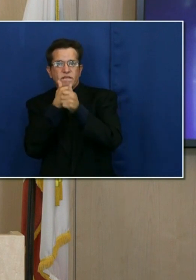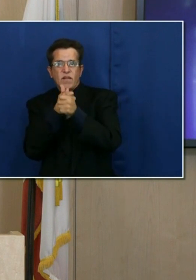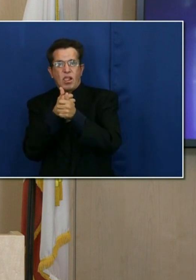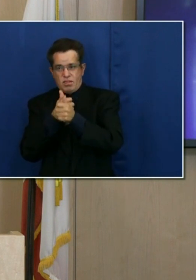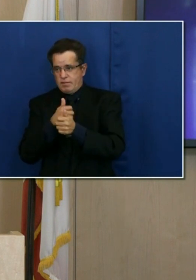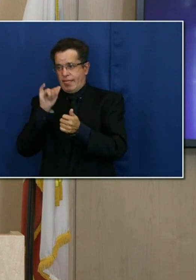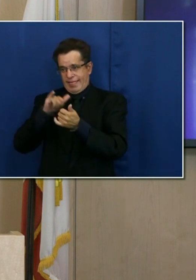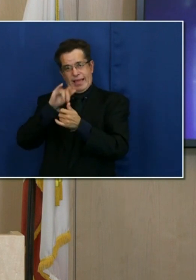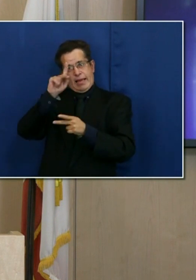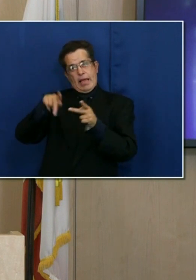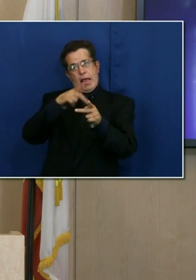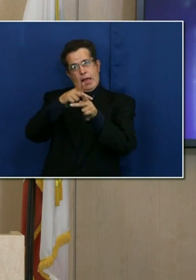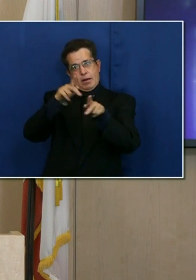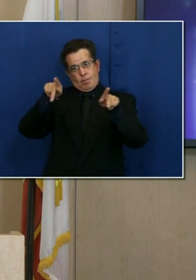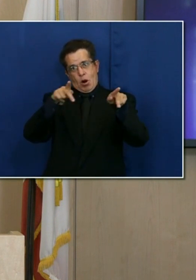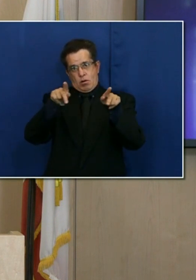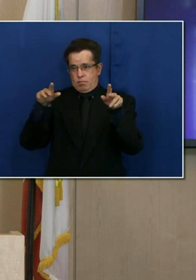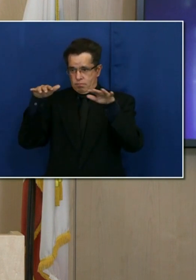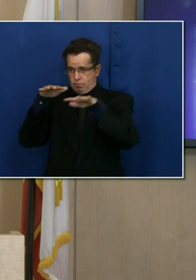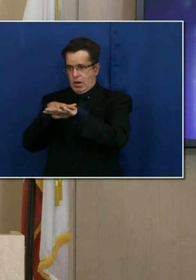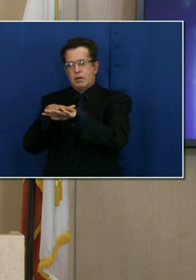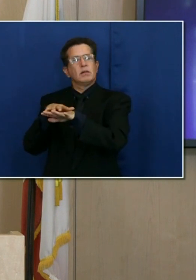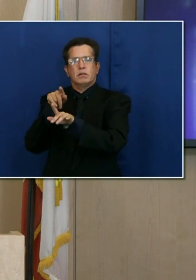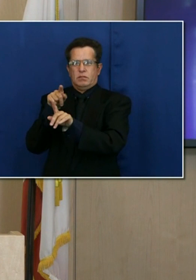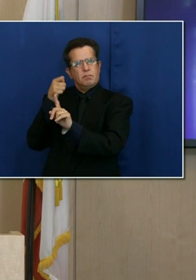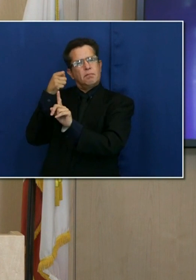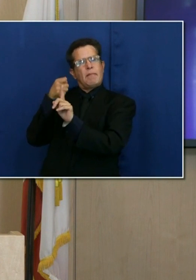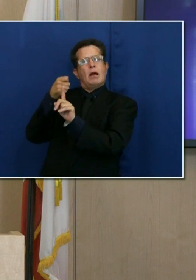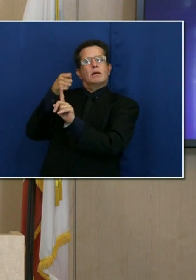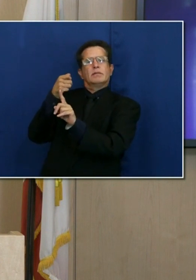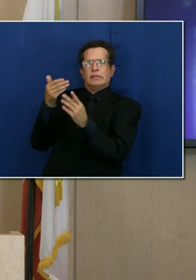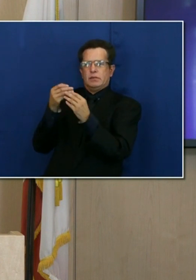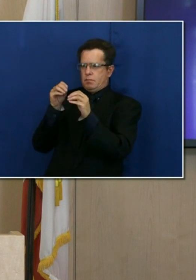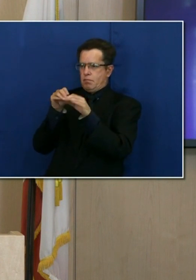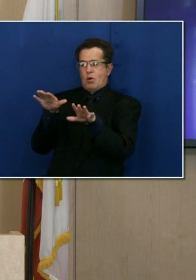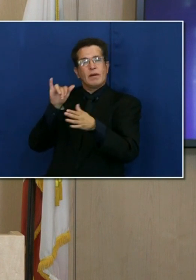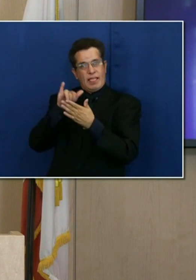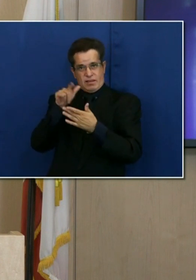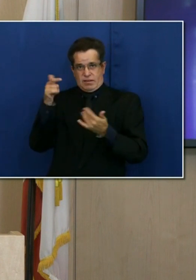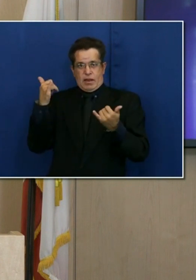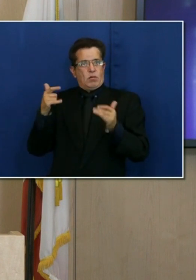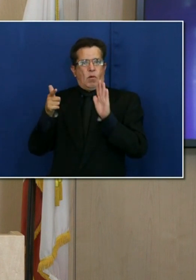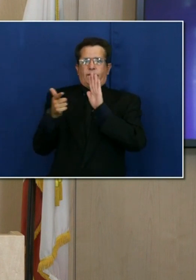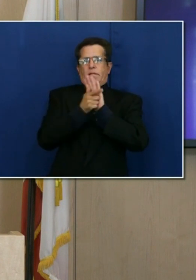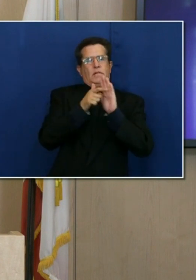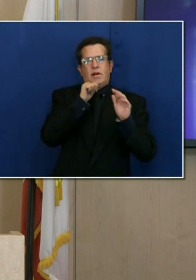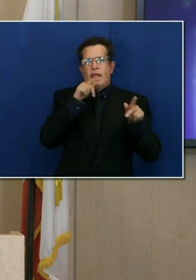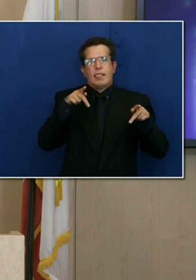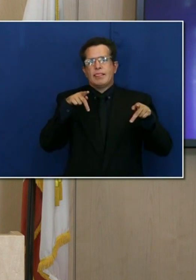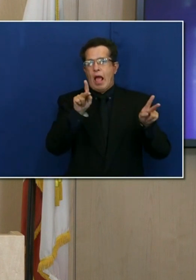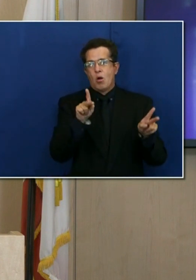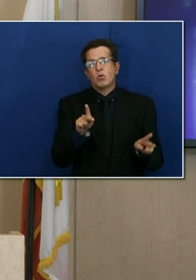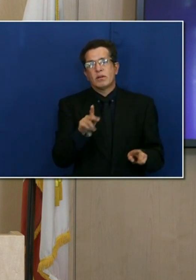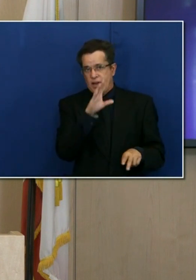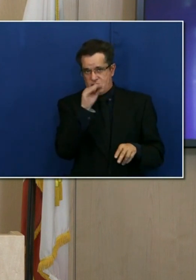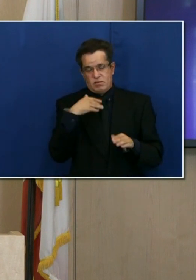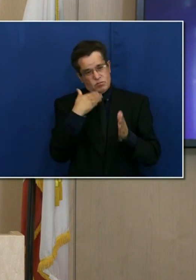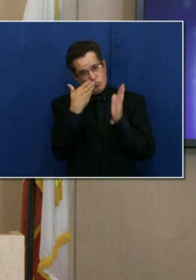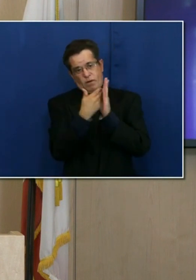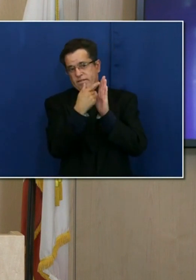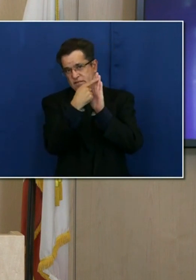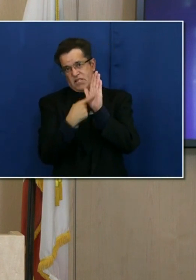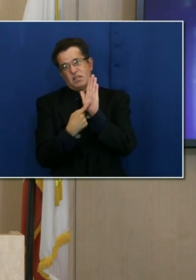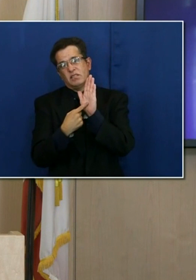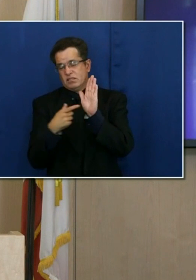these types of gatherings are in fact not allowed under the health officer order and in fact are demonstrably shown to contribute